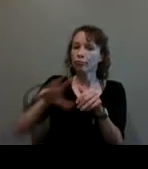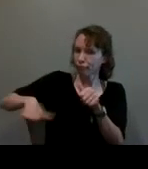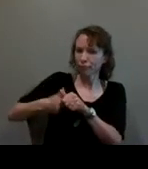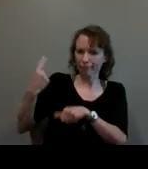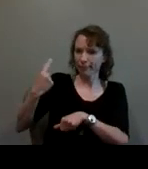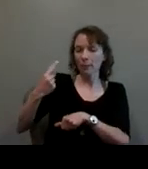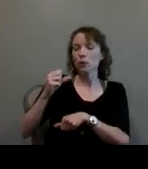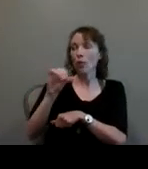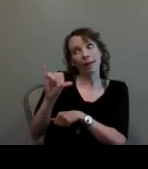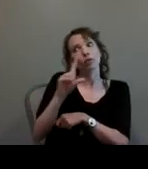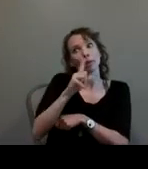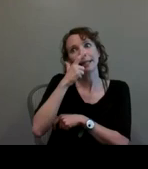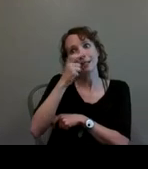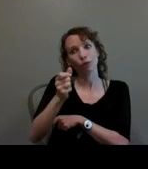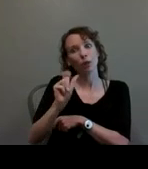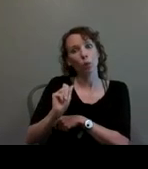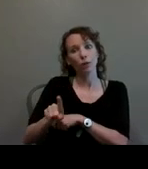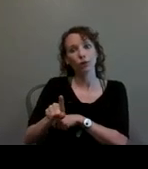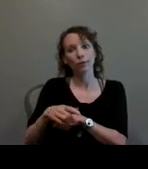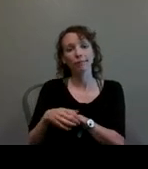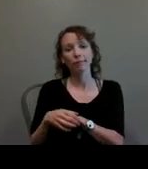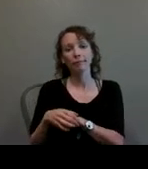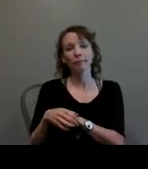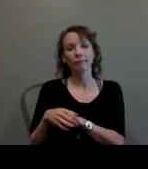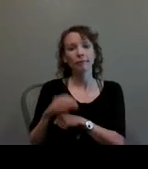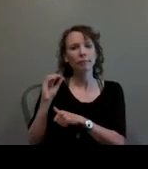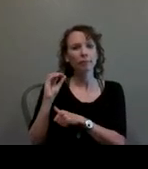question. Cool.